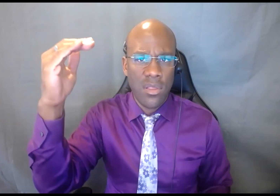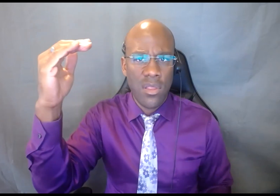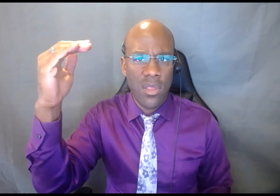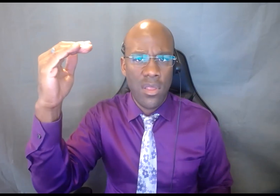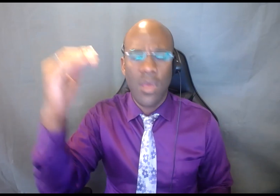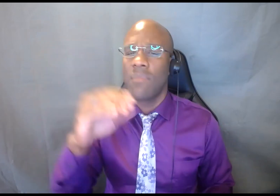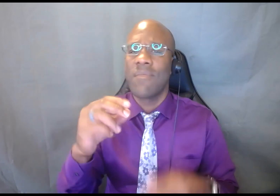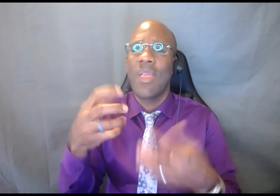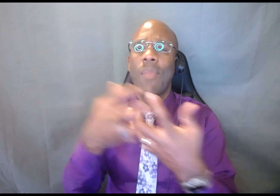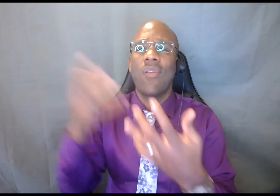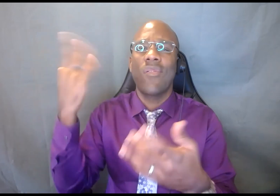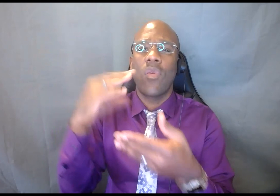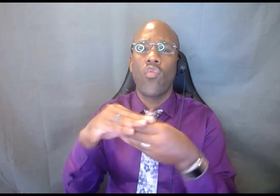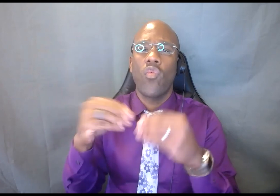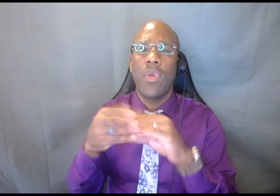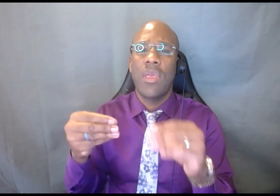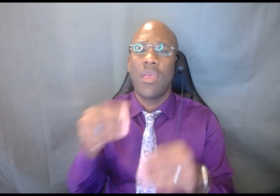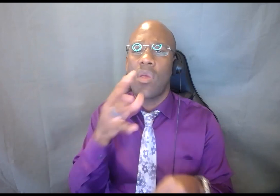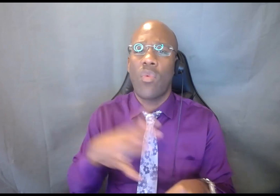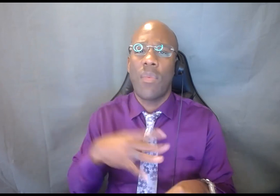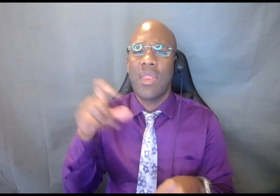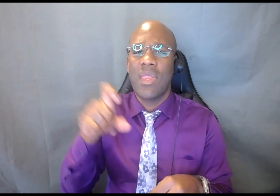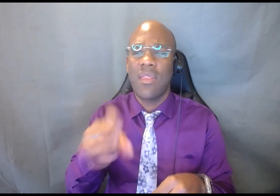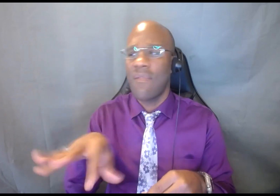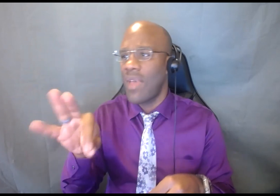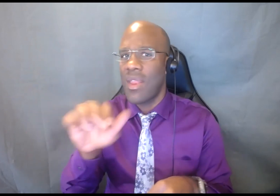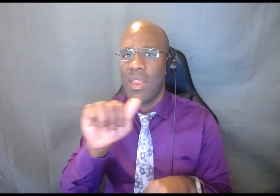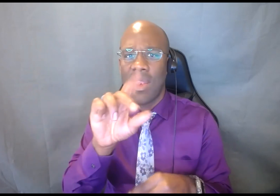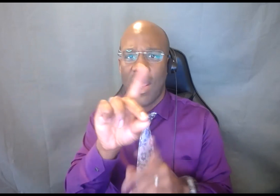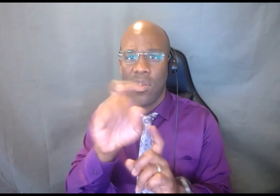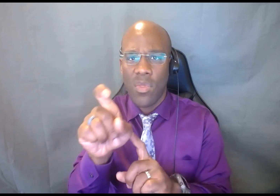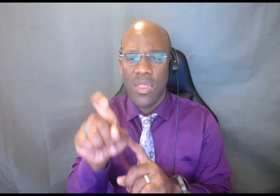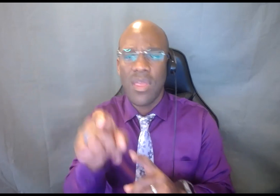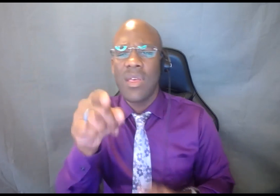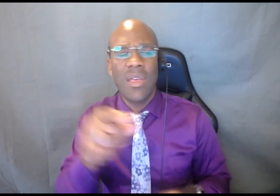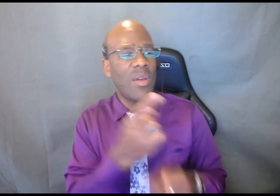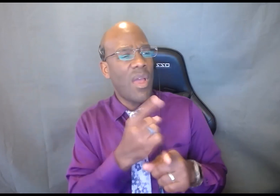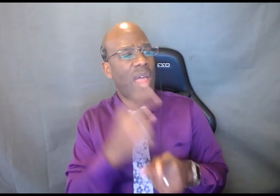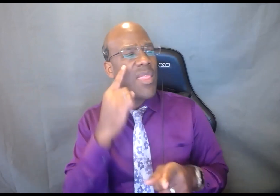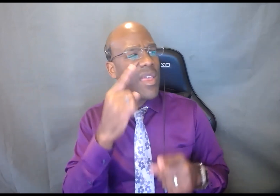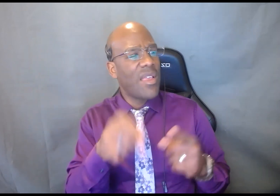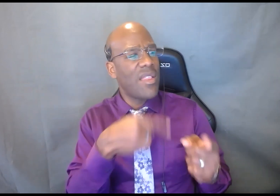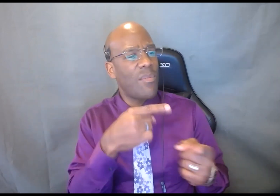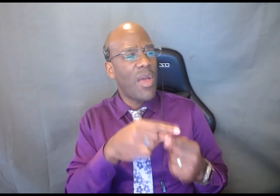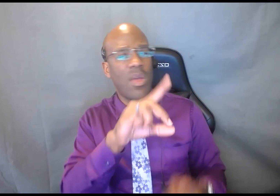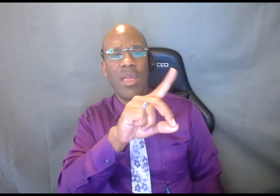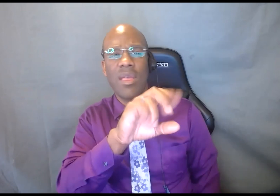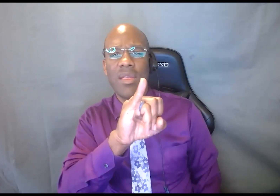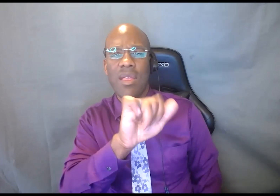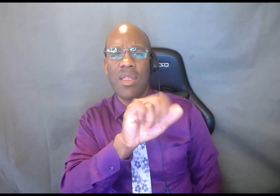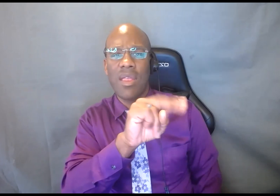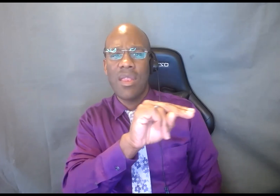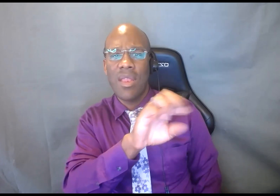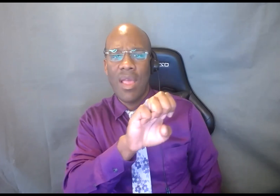diagnosis? Yeah, I think that they were talking about Diane Milner. So our